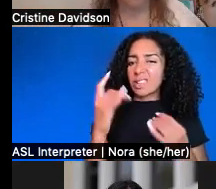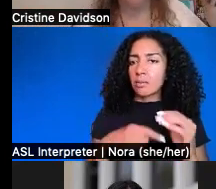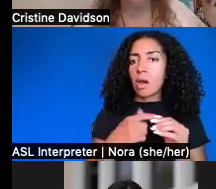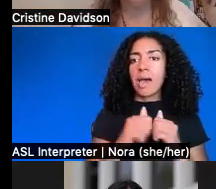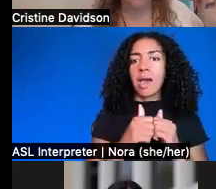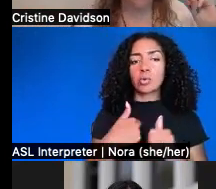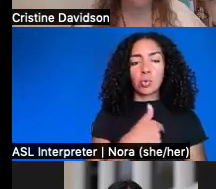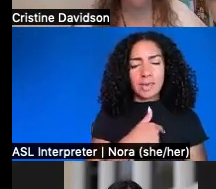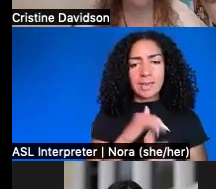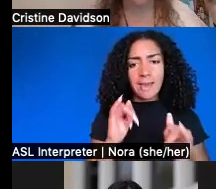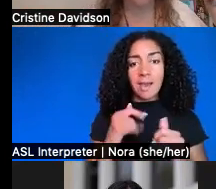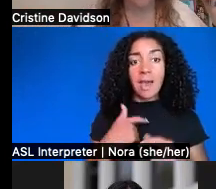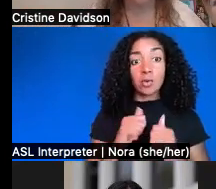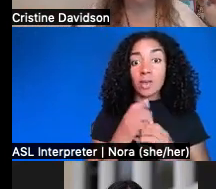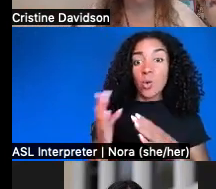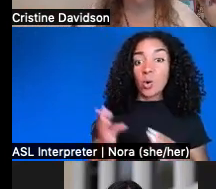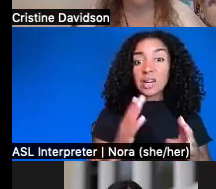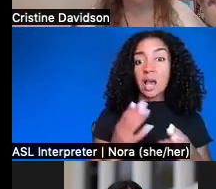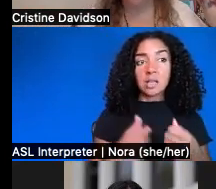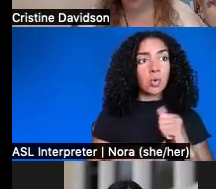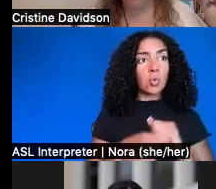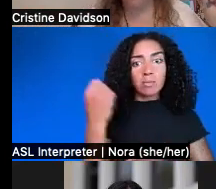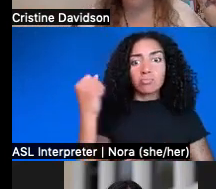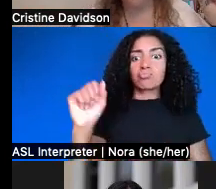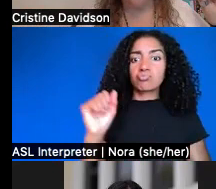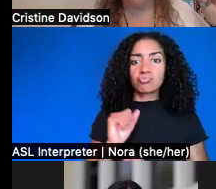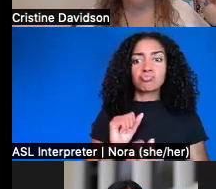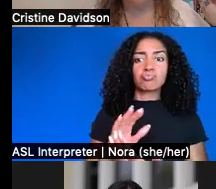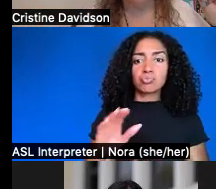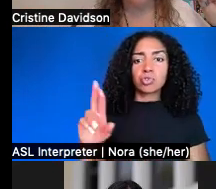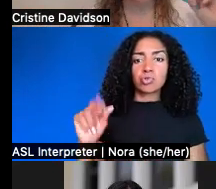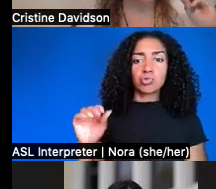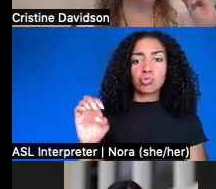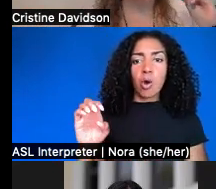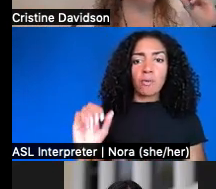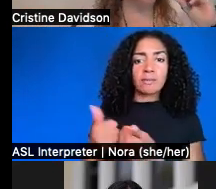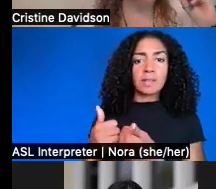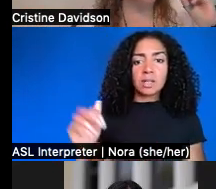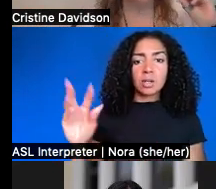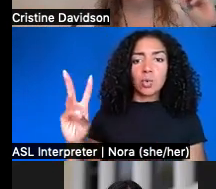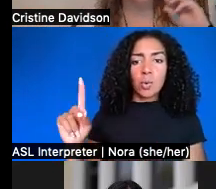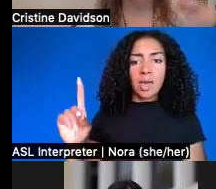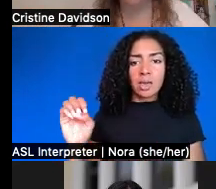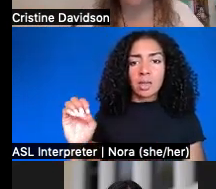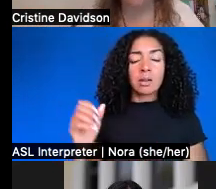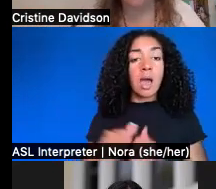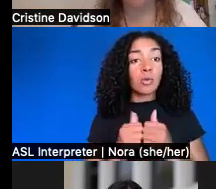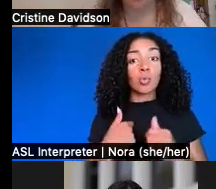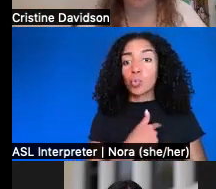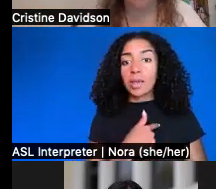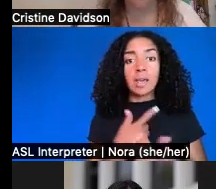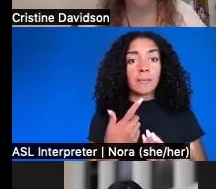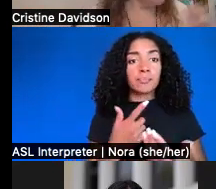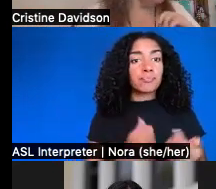v. Wade? How do we organize and show up around the ability for people who love one another to